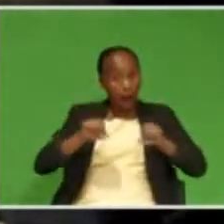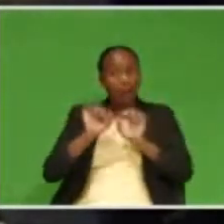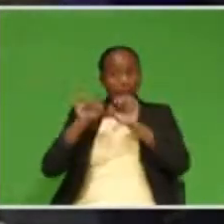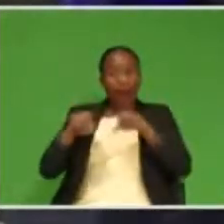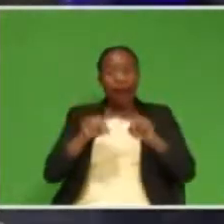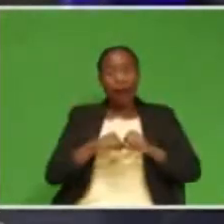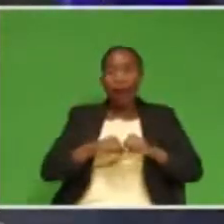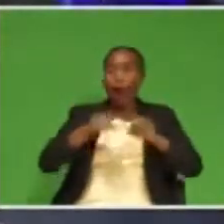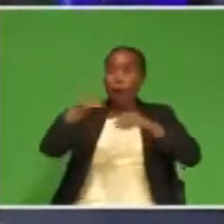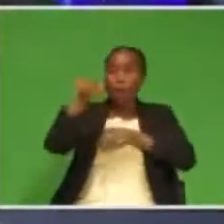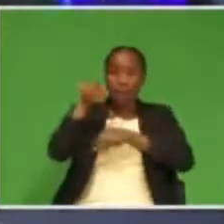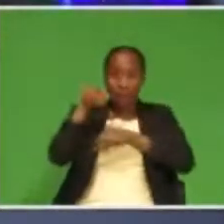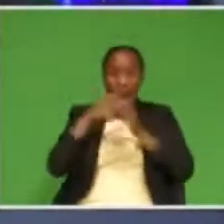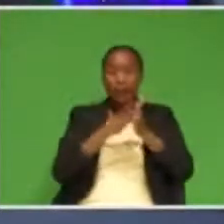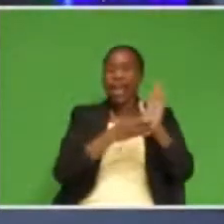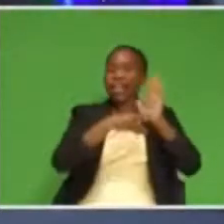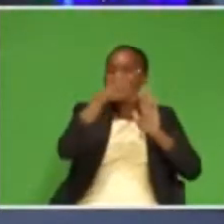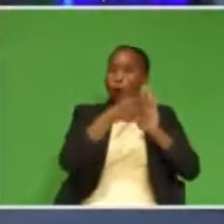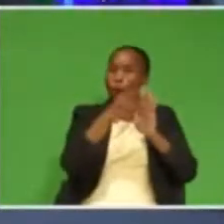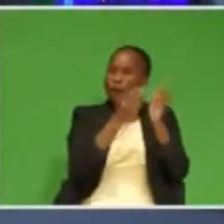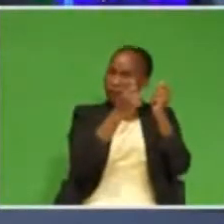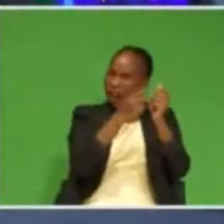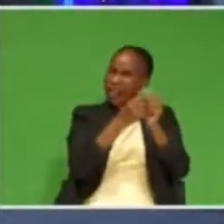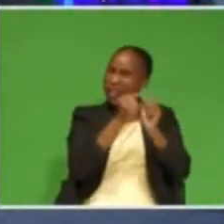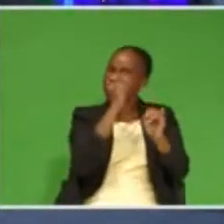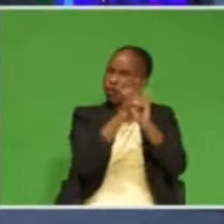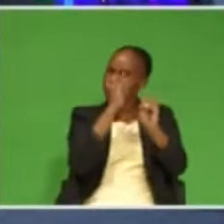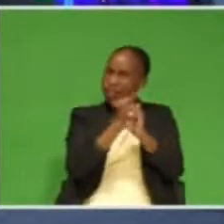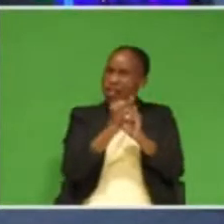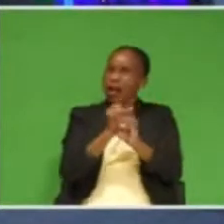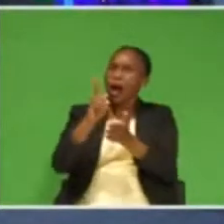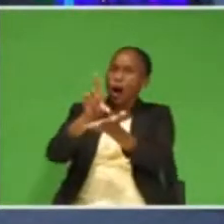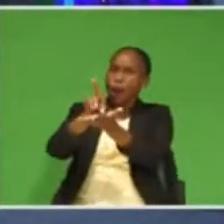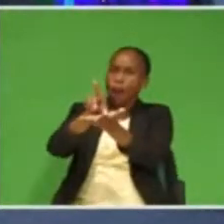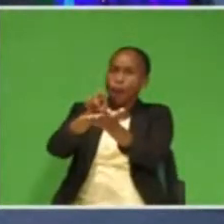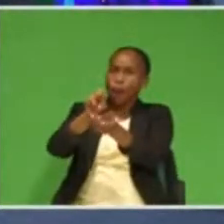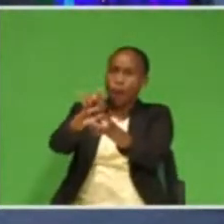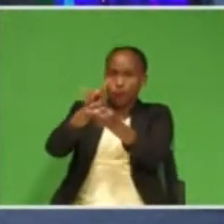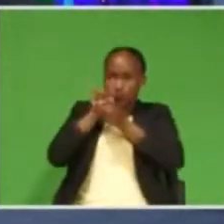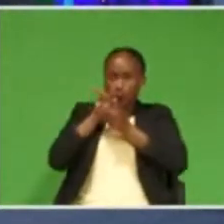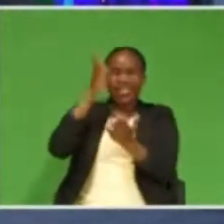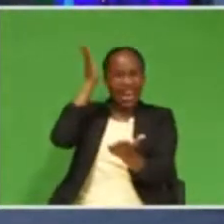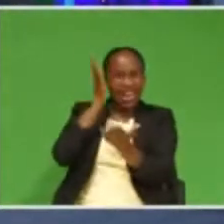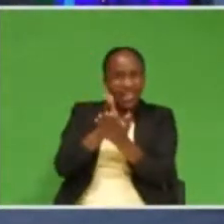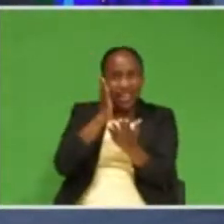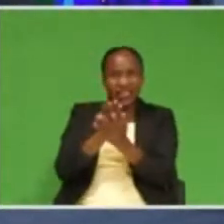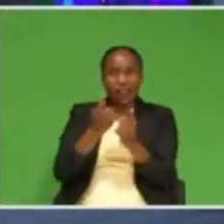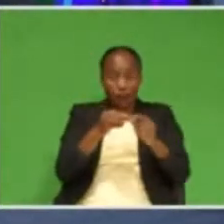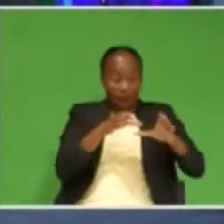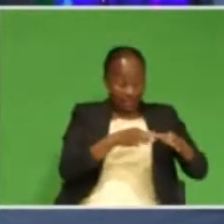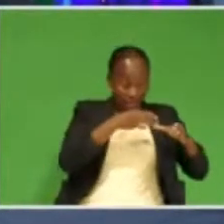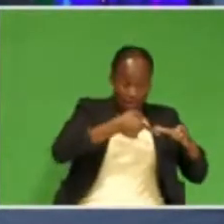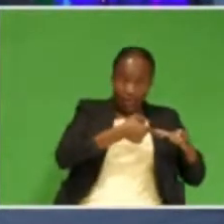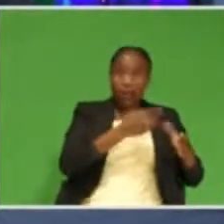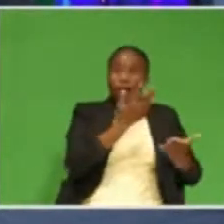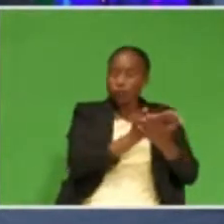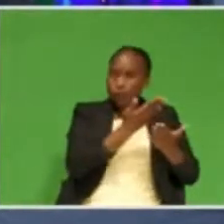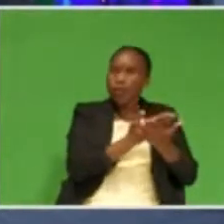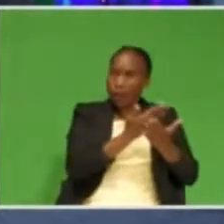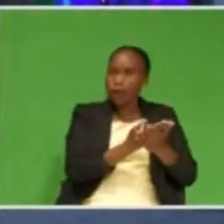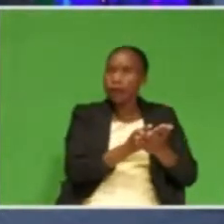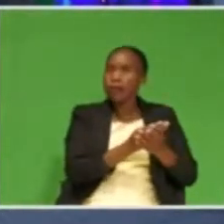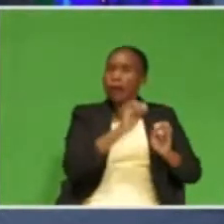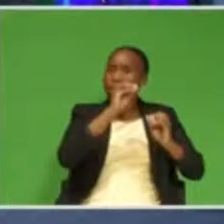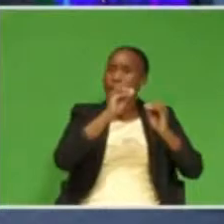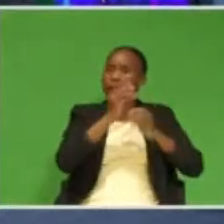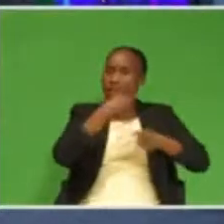finance institutions to borrow directly from the scheme to facilitate the leasing of solar panels to